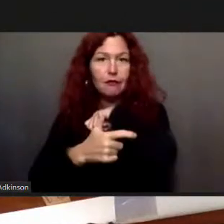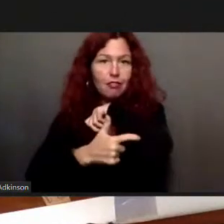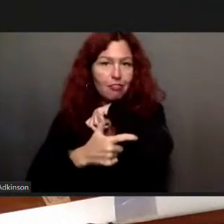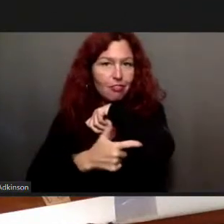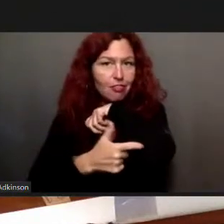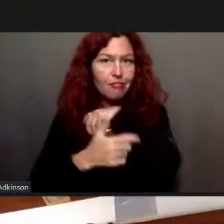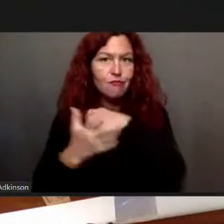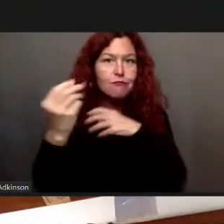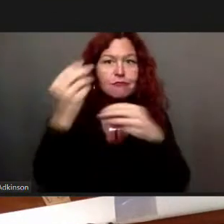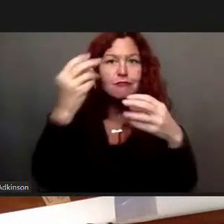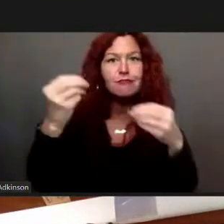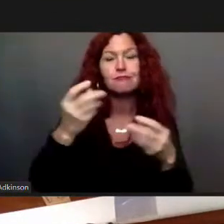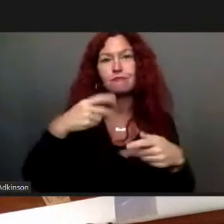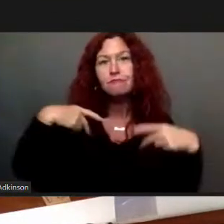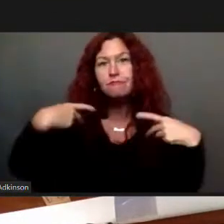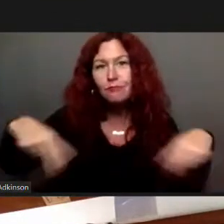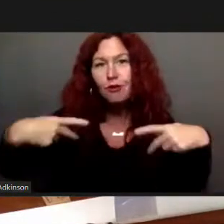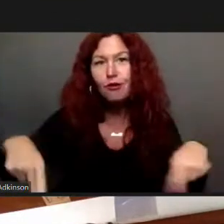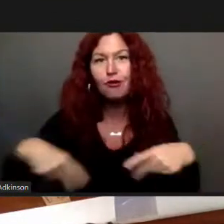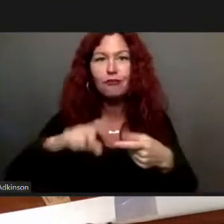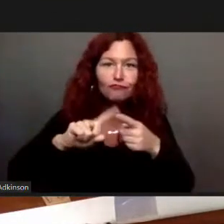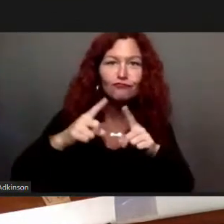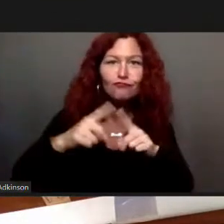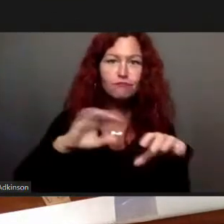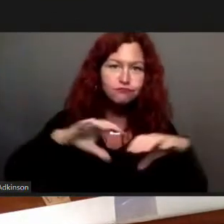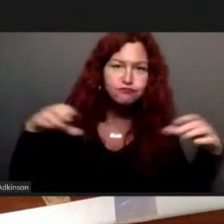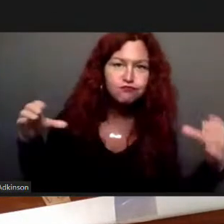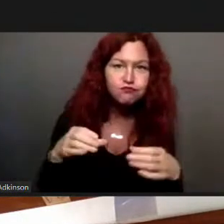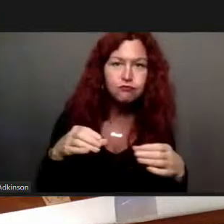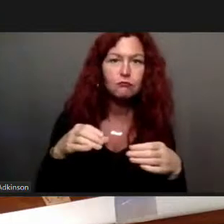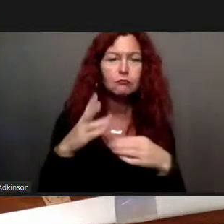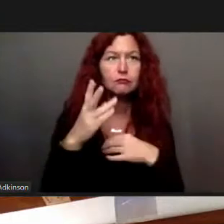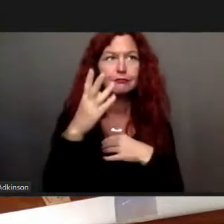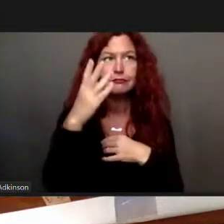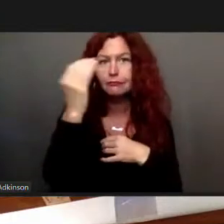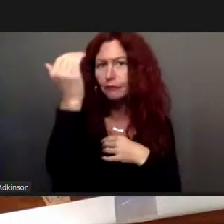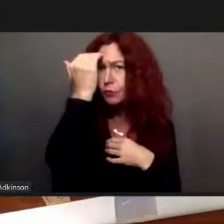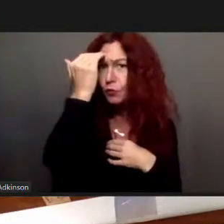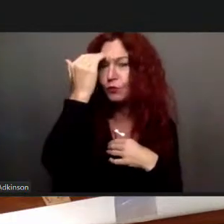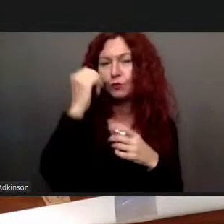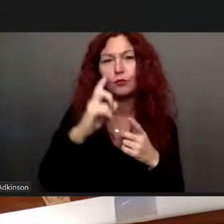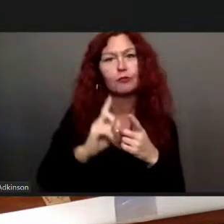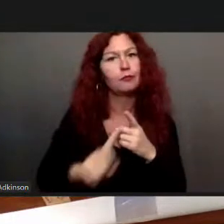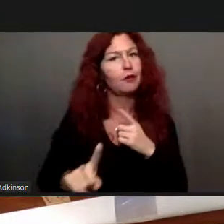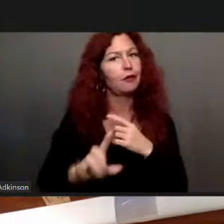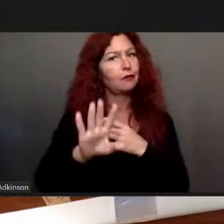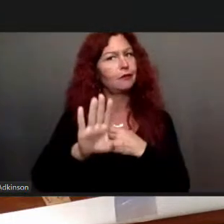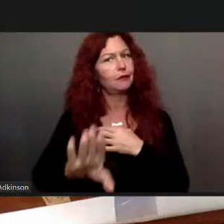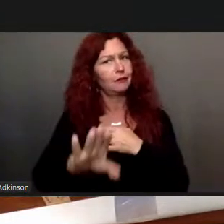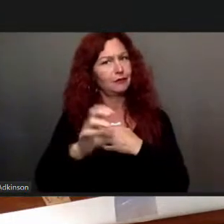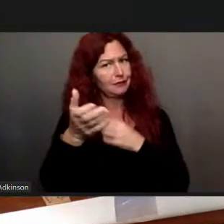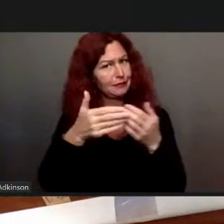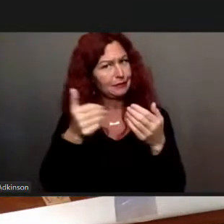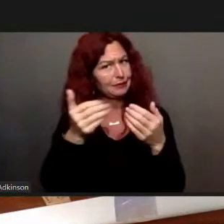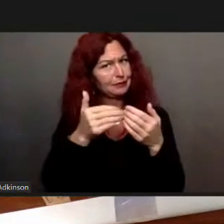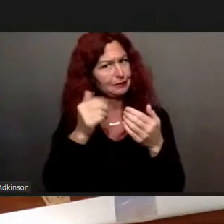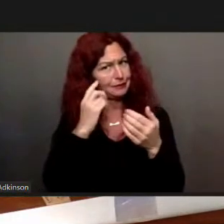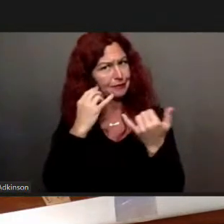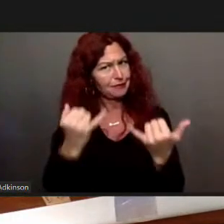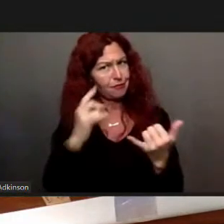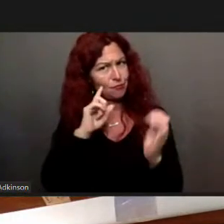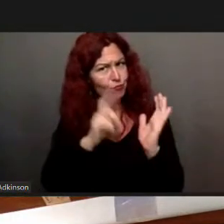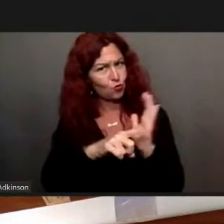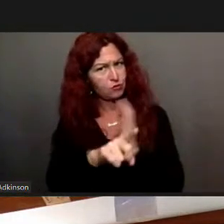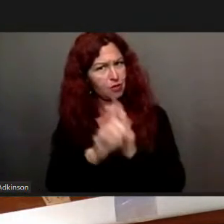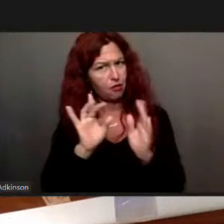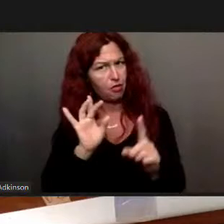But as you've seen, a number of you are positive. And so you have to assume that everybody is positive, especially if you live with your